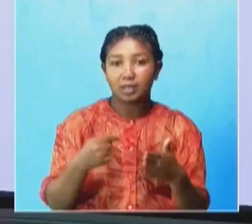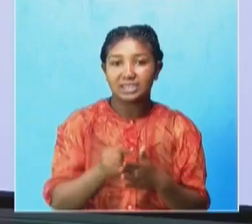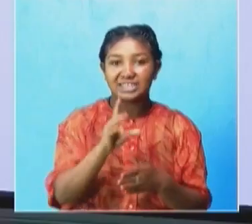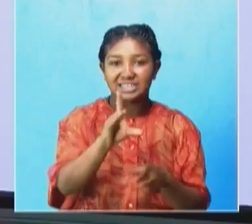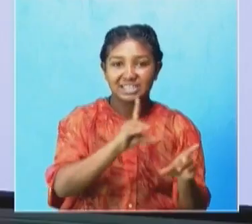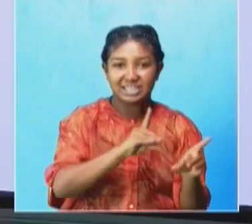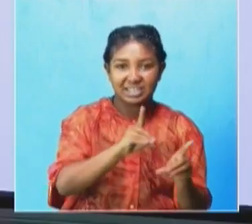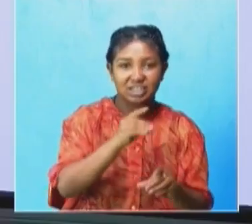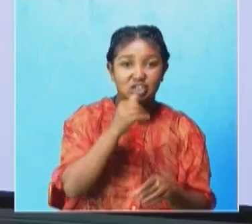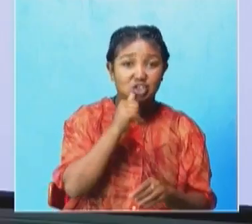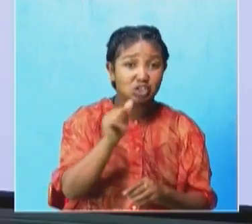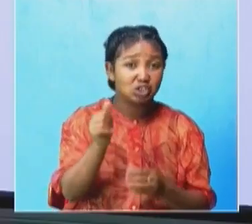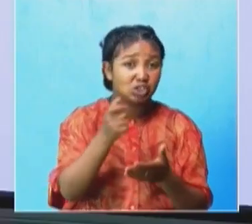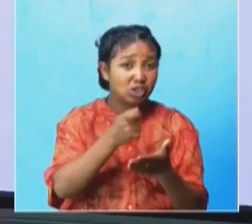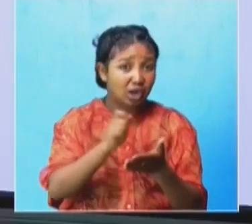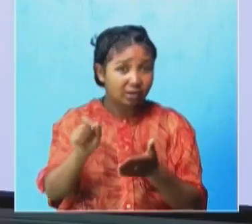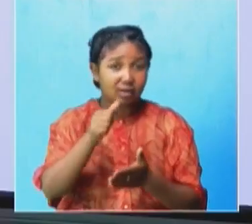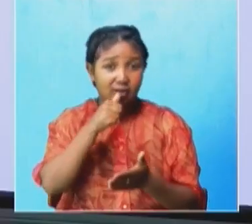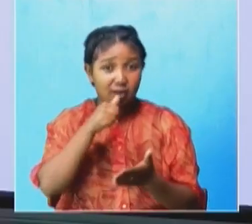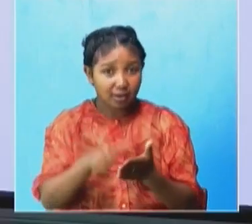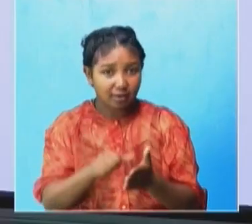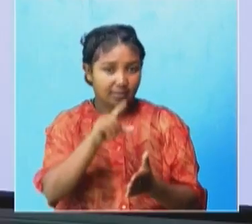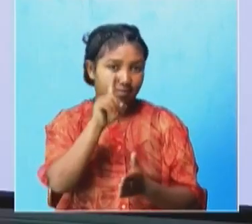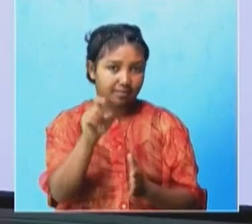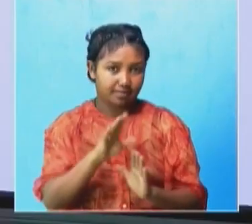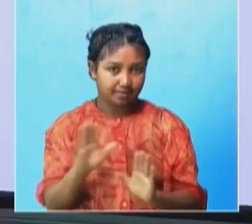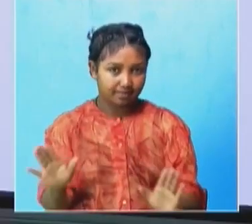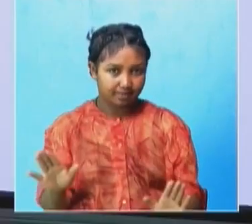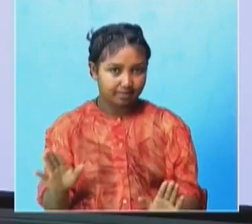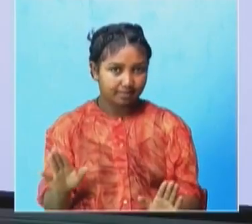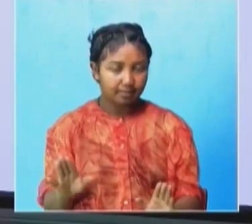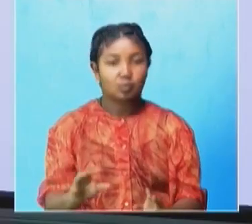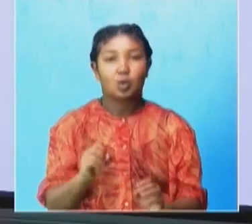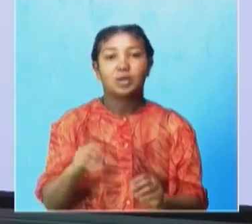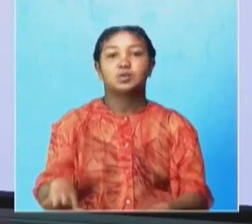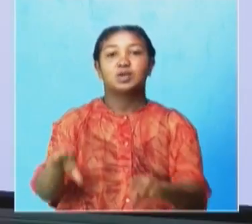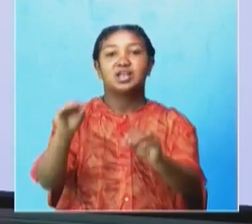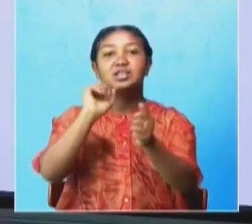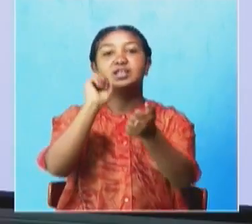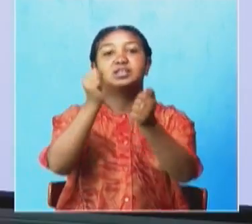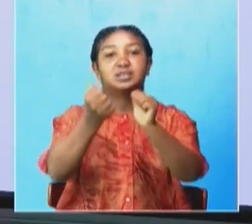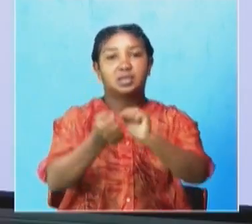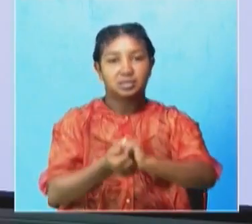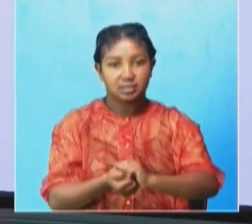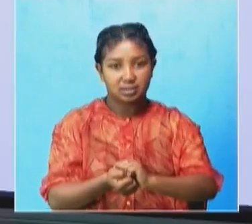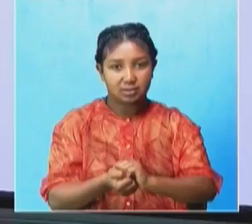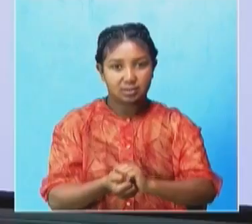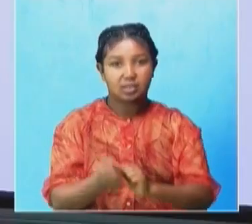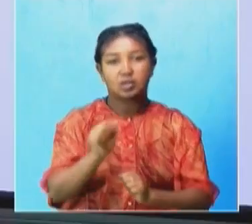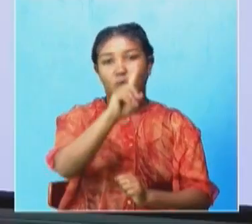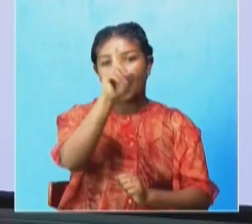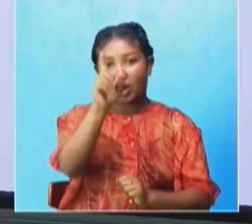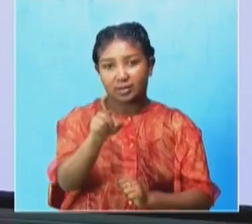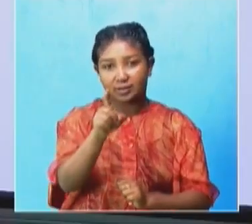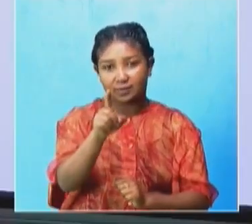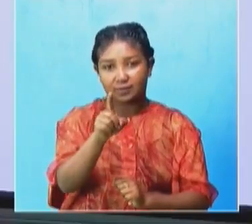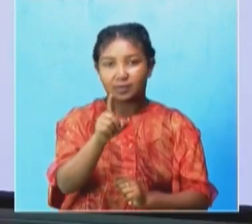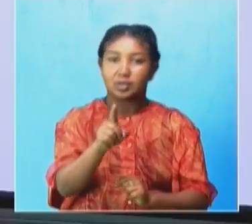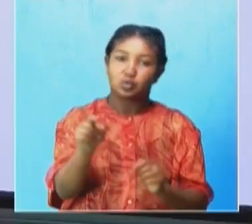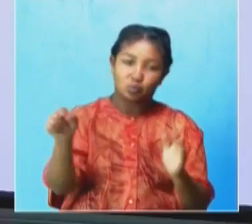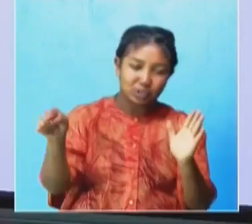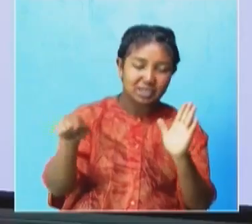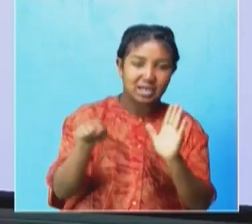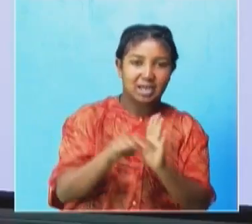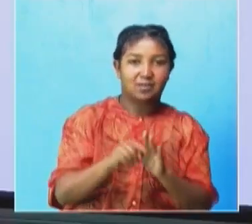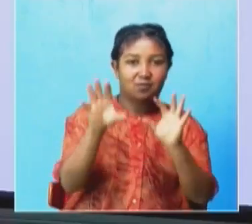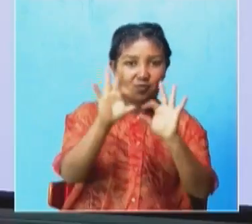did she write a letter? Okay, students, let us change this interrogative sentence with